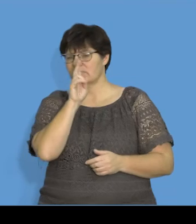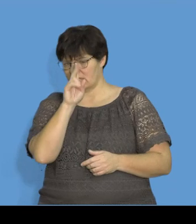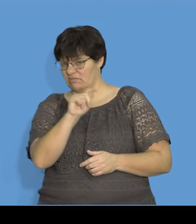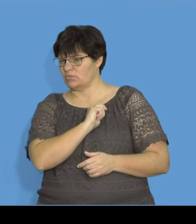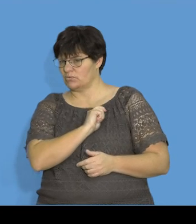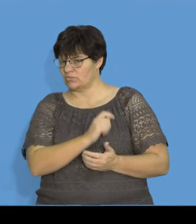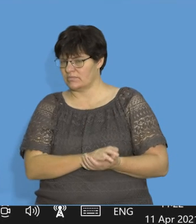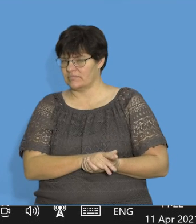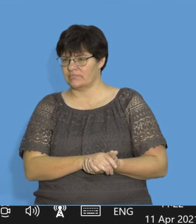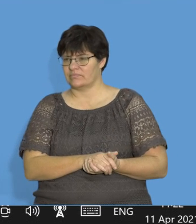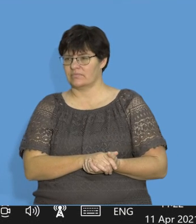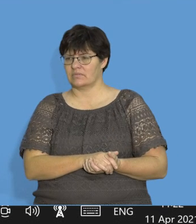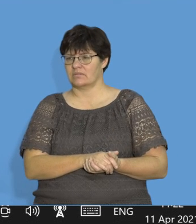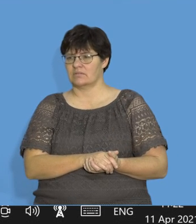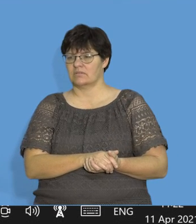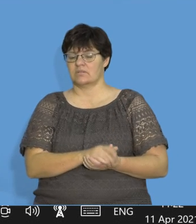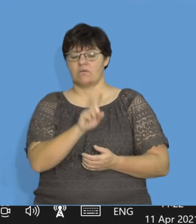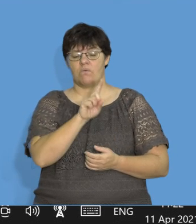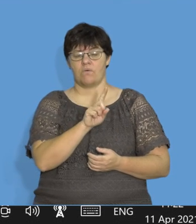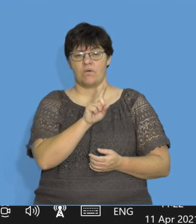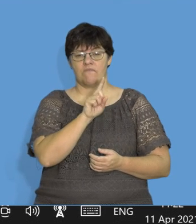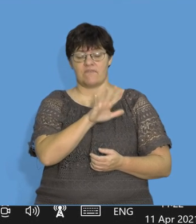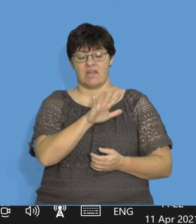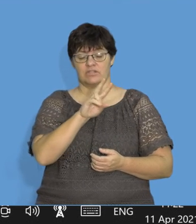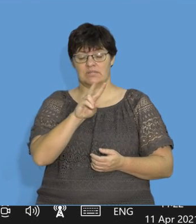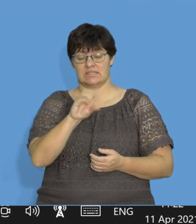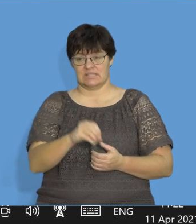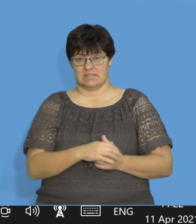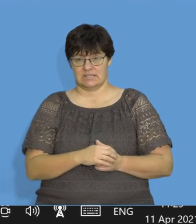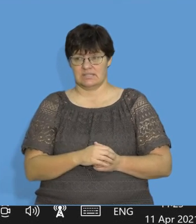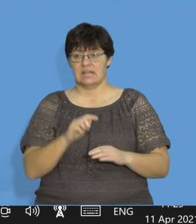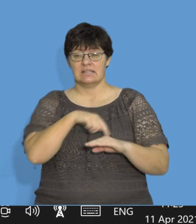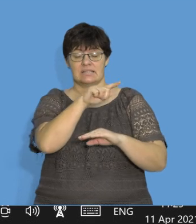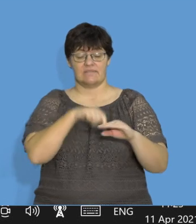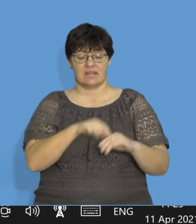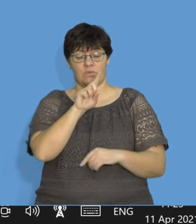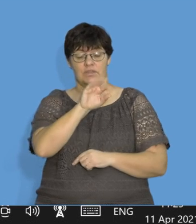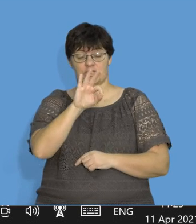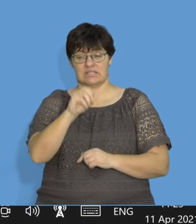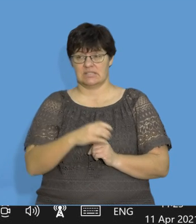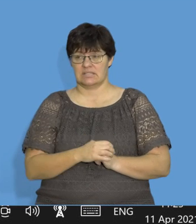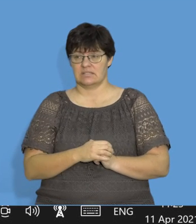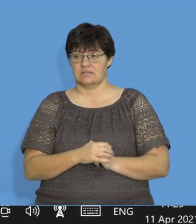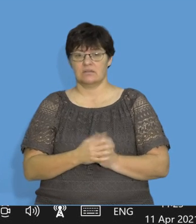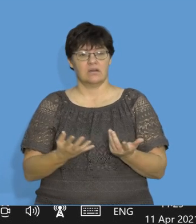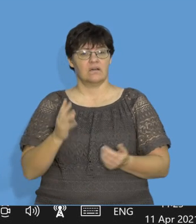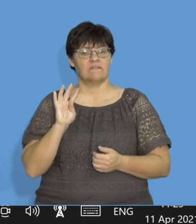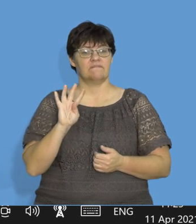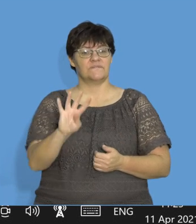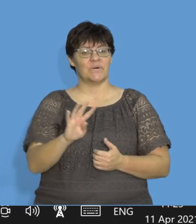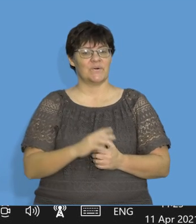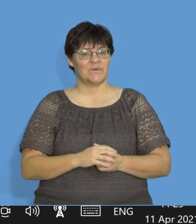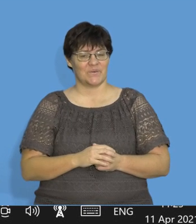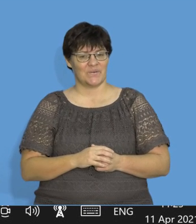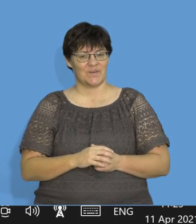see if that is what happened. So I'm going to go 520 divided by 130, and